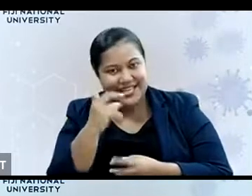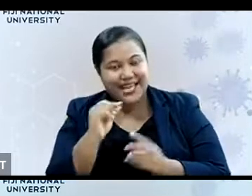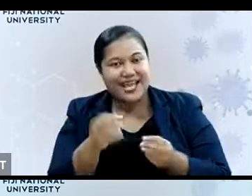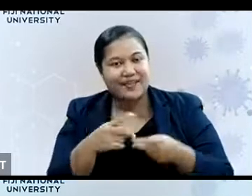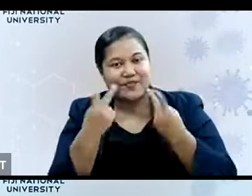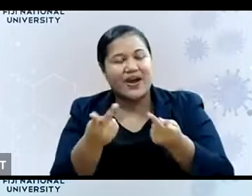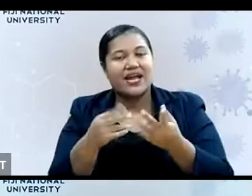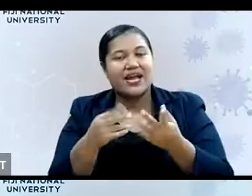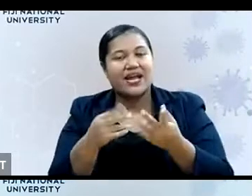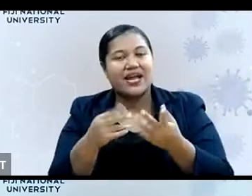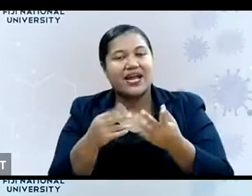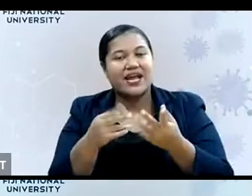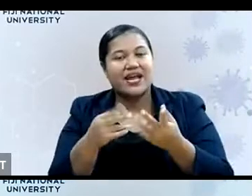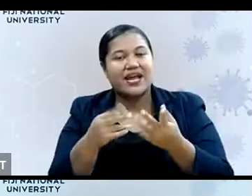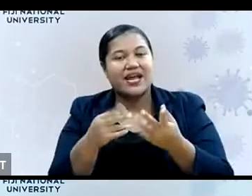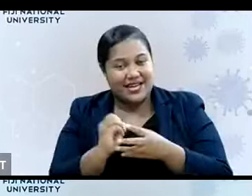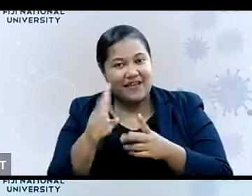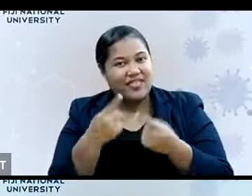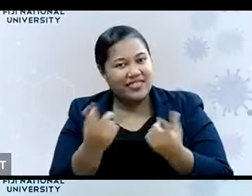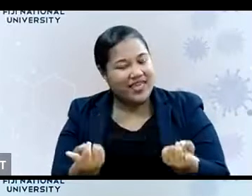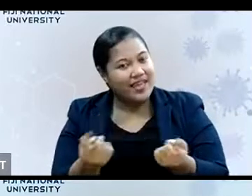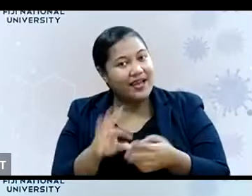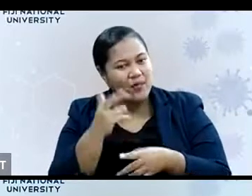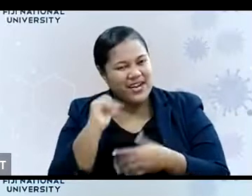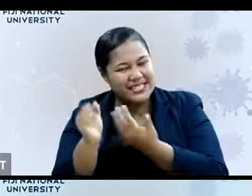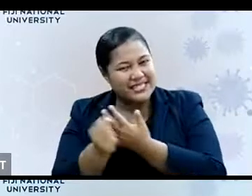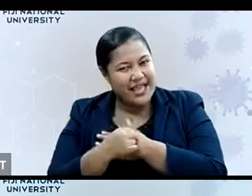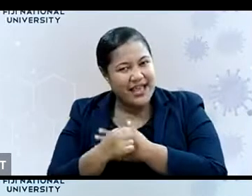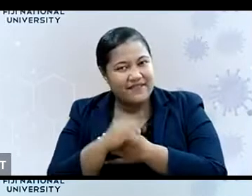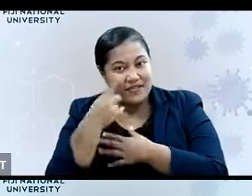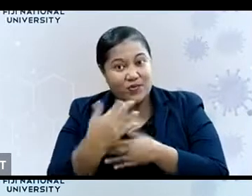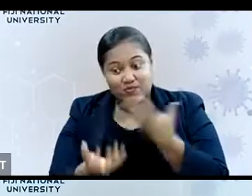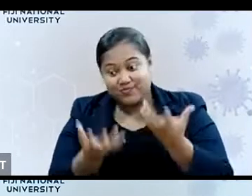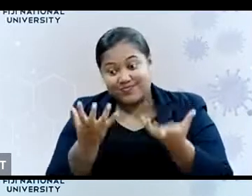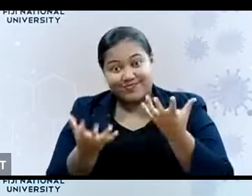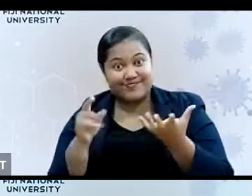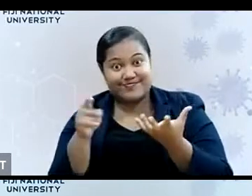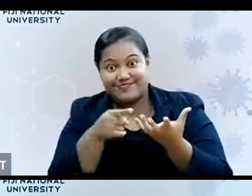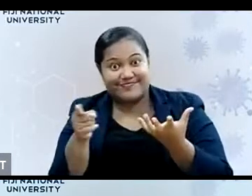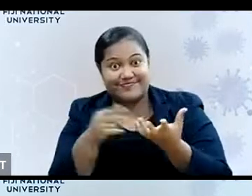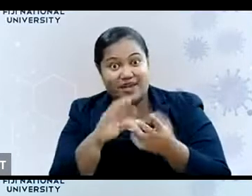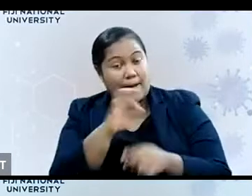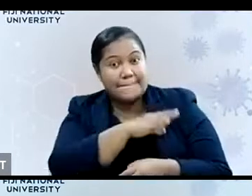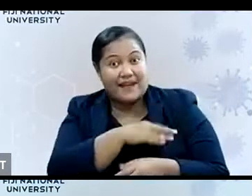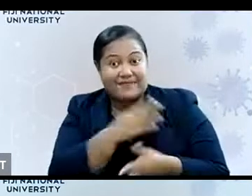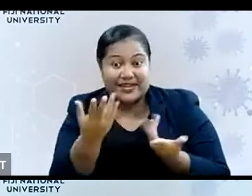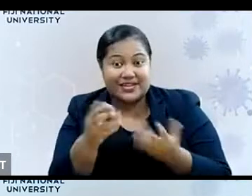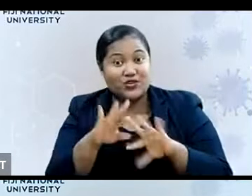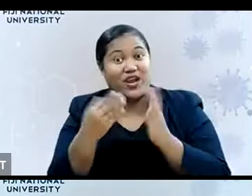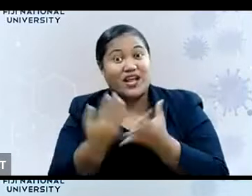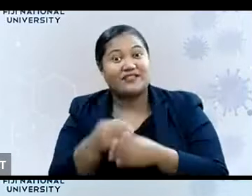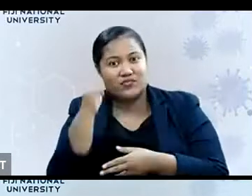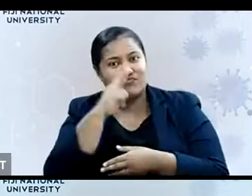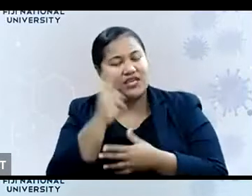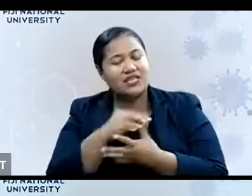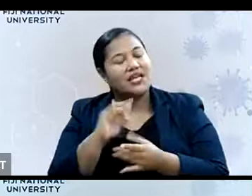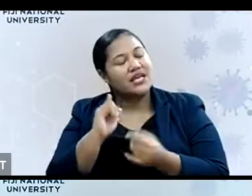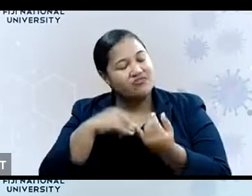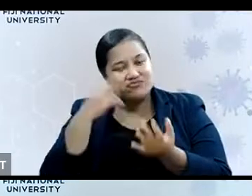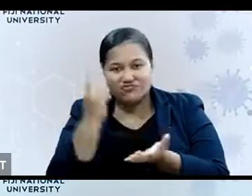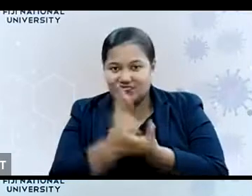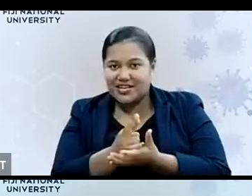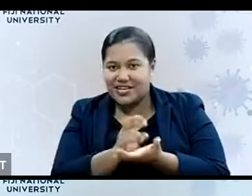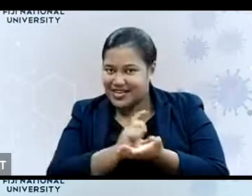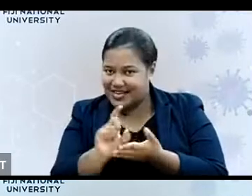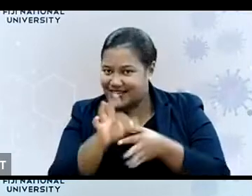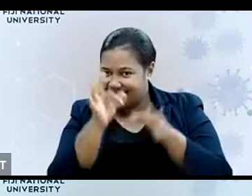they're not 100% safe, but if you compare the benefits with the risks, it's really a very clear decision